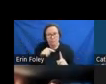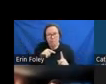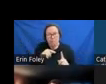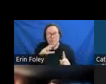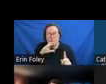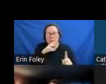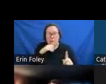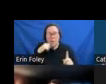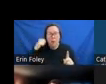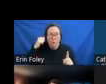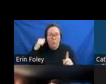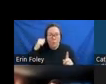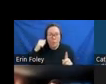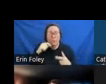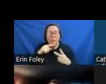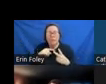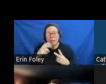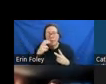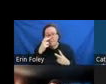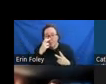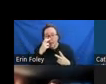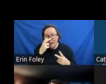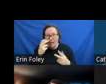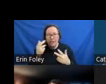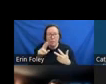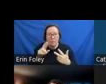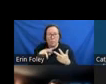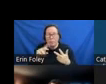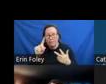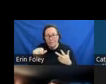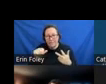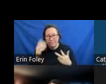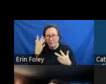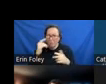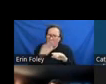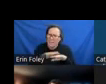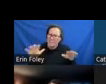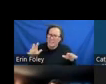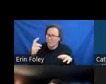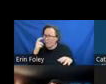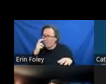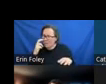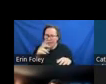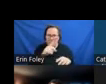elderly, blind, or disabled. And don't ask me why they distinguish blind from disabled, but they do.